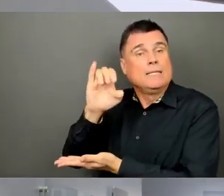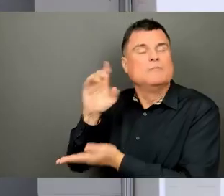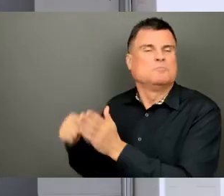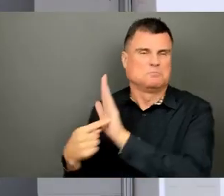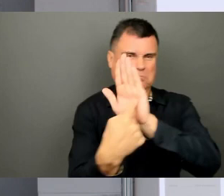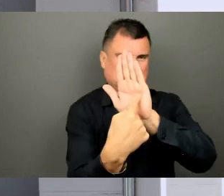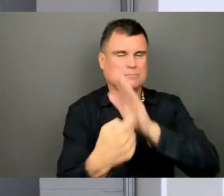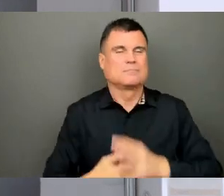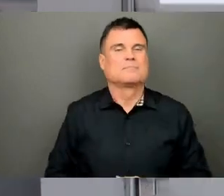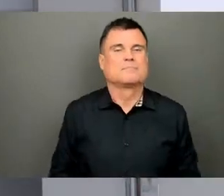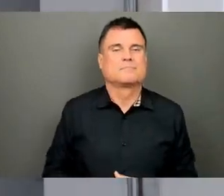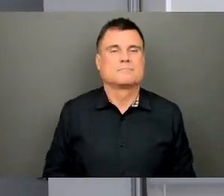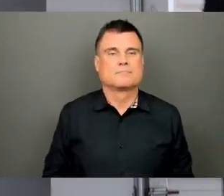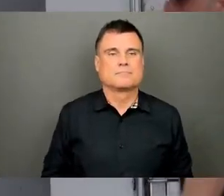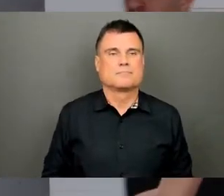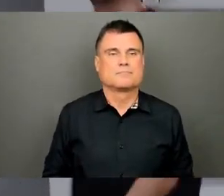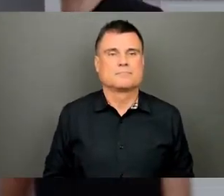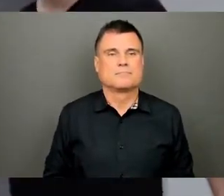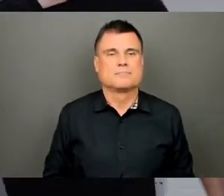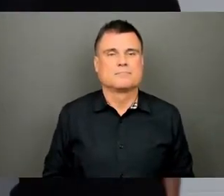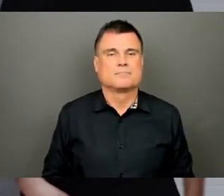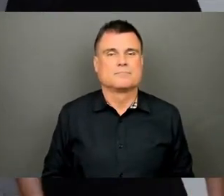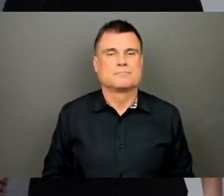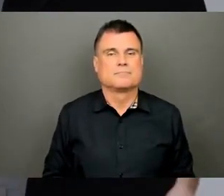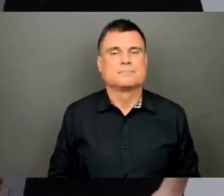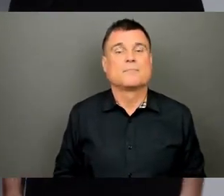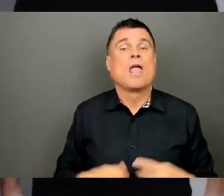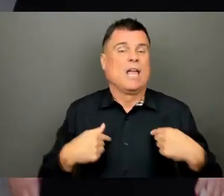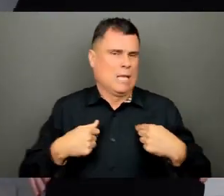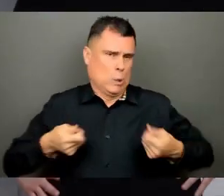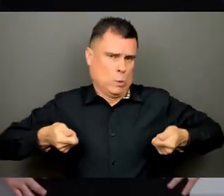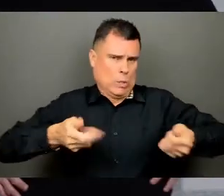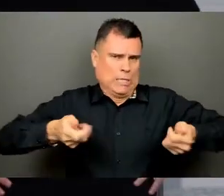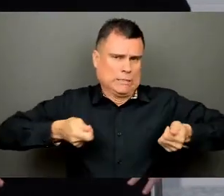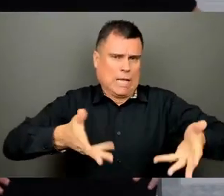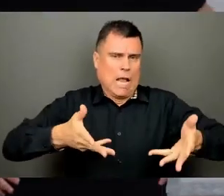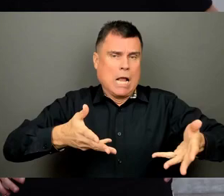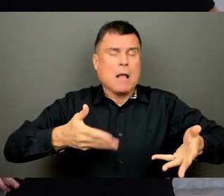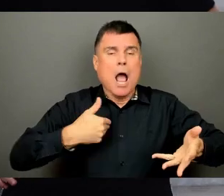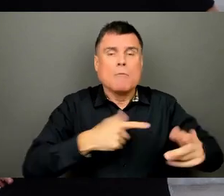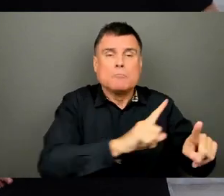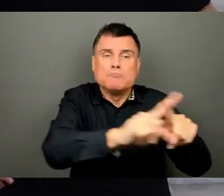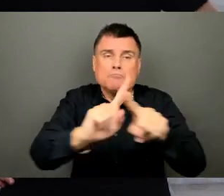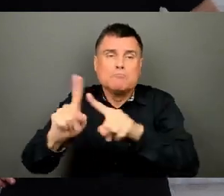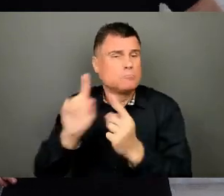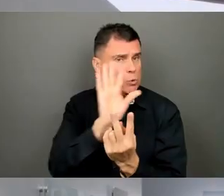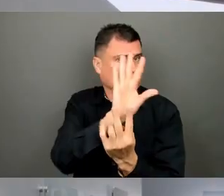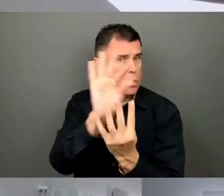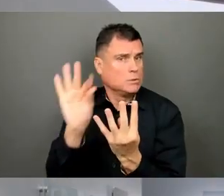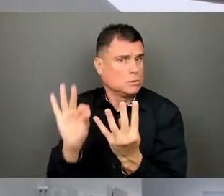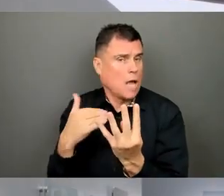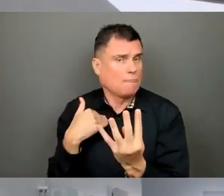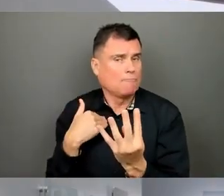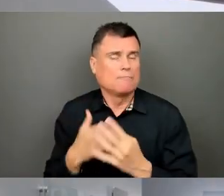Harmony. Thank you, Kelly. So with the wheelchair, I have a few different options. Because I have a manual chair,